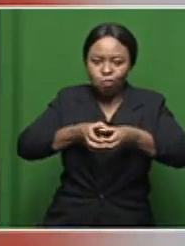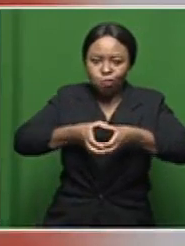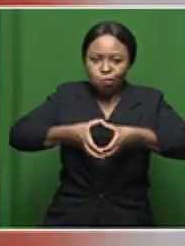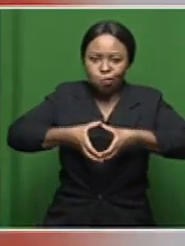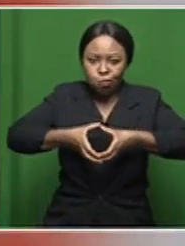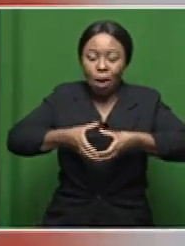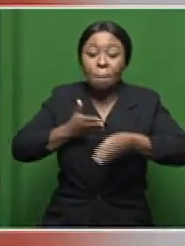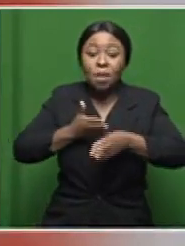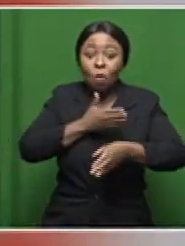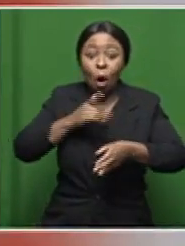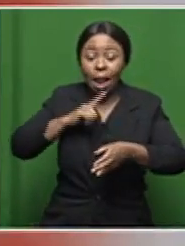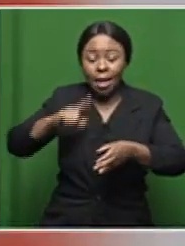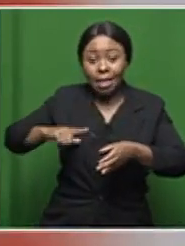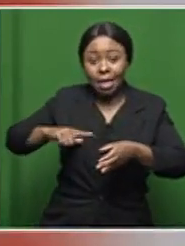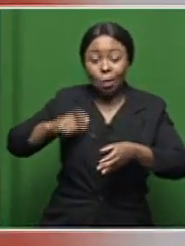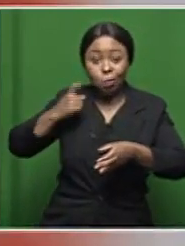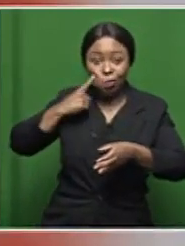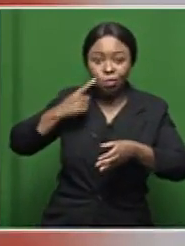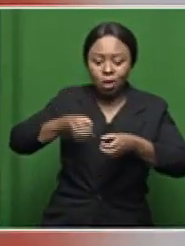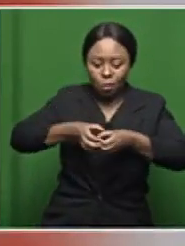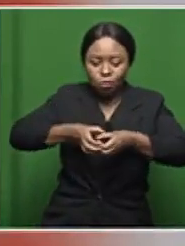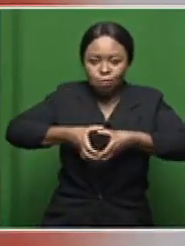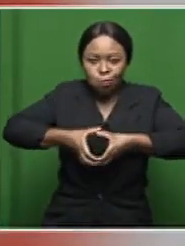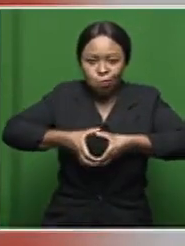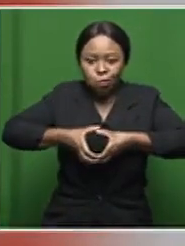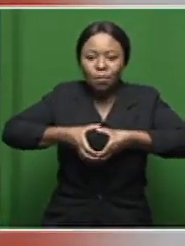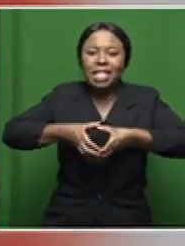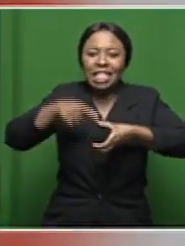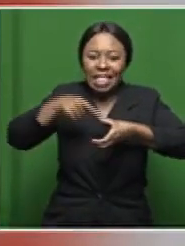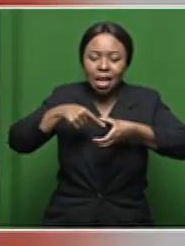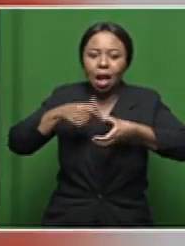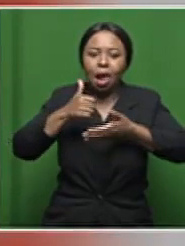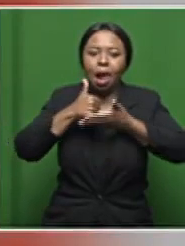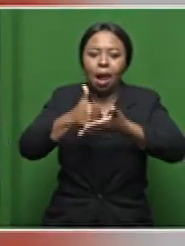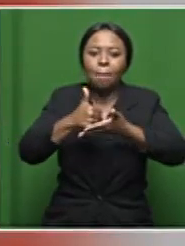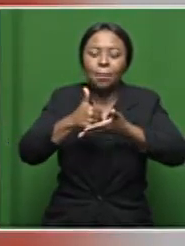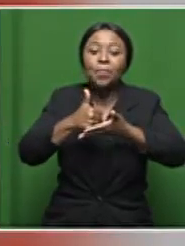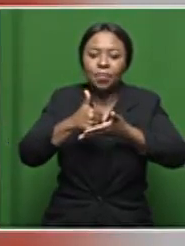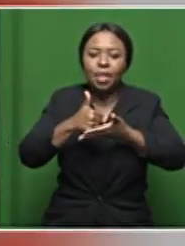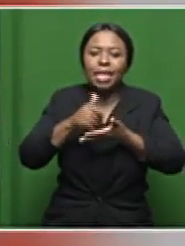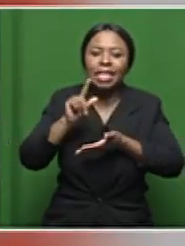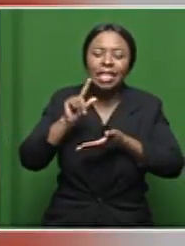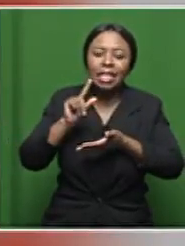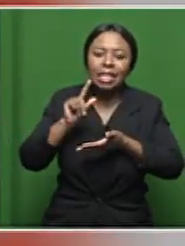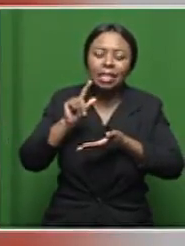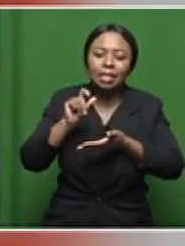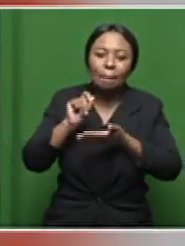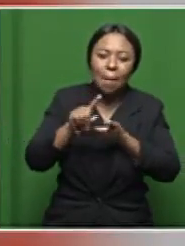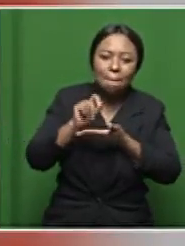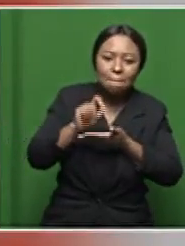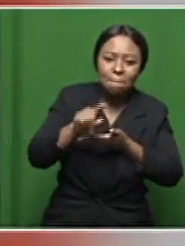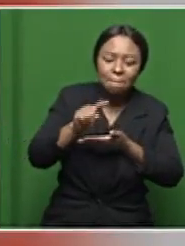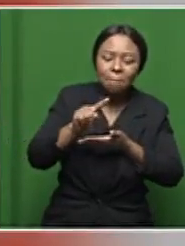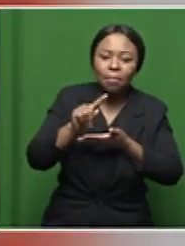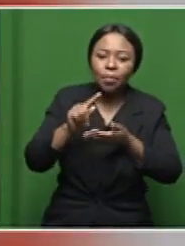ladies get pregnant. And so it helps the sperm to actually go up. And also it covers and it